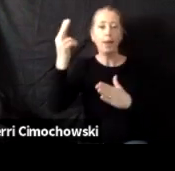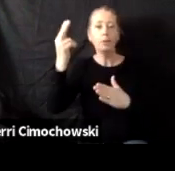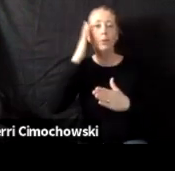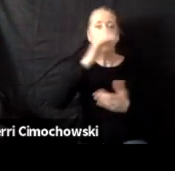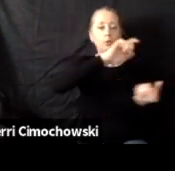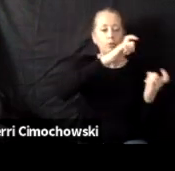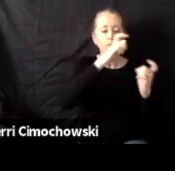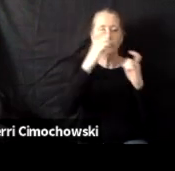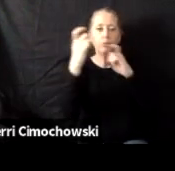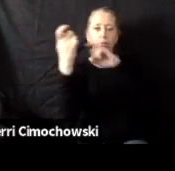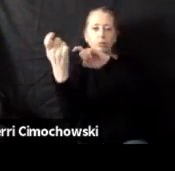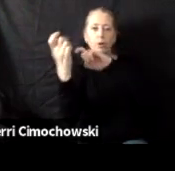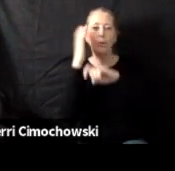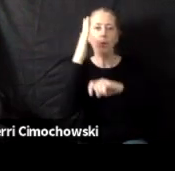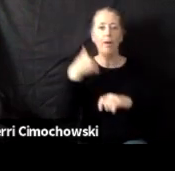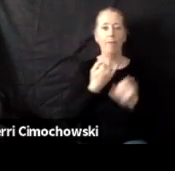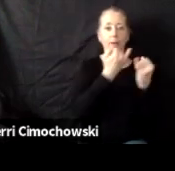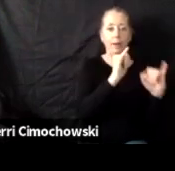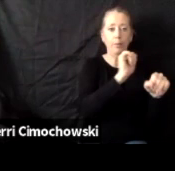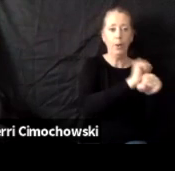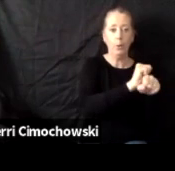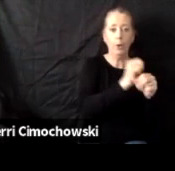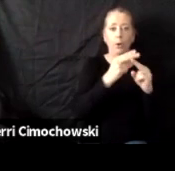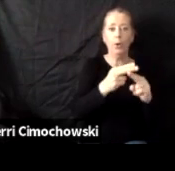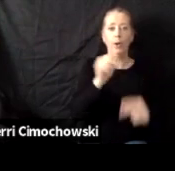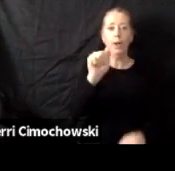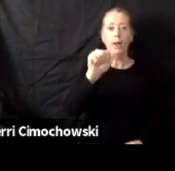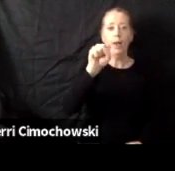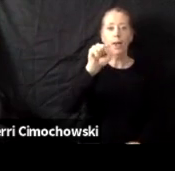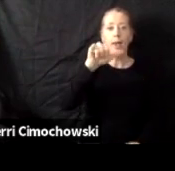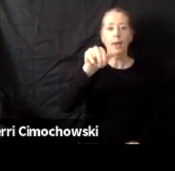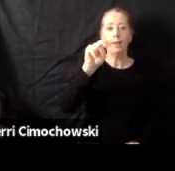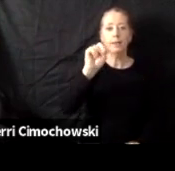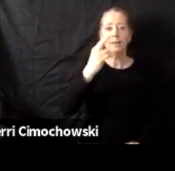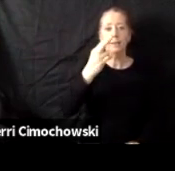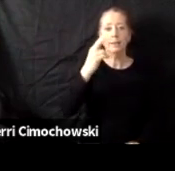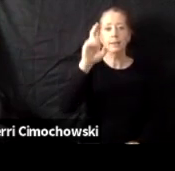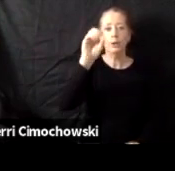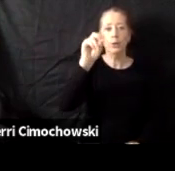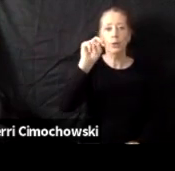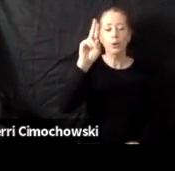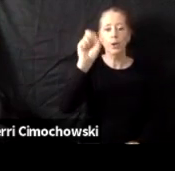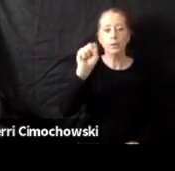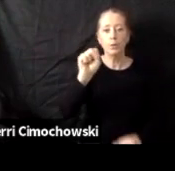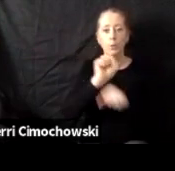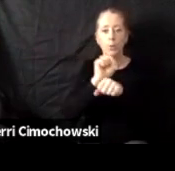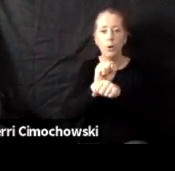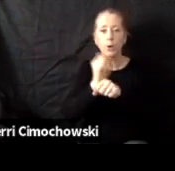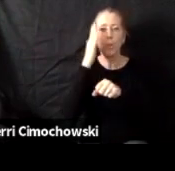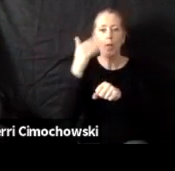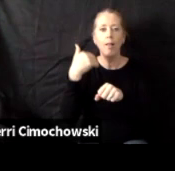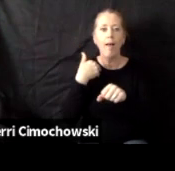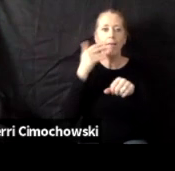is that we're going to have independent work, which we call asynchronous work at times, that's partnered with layers of